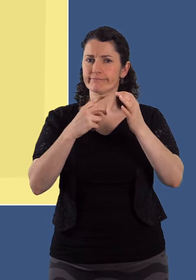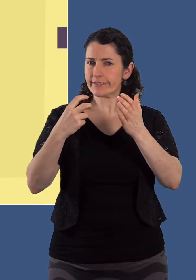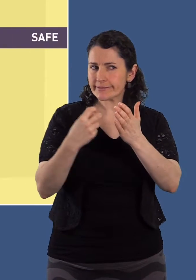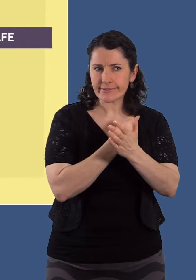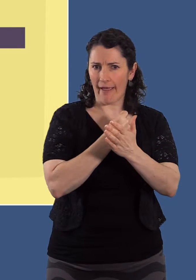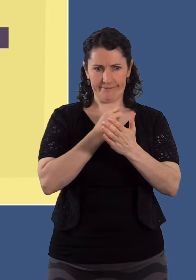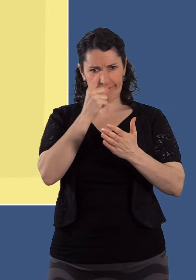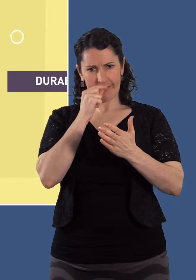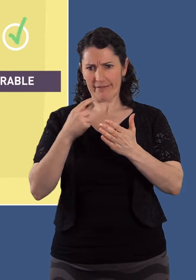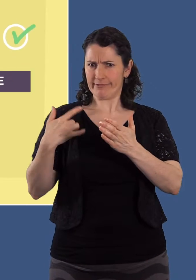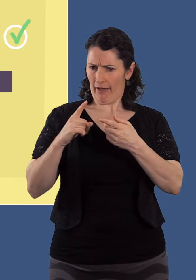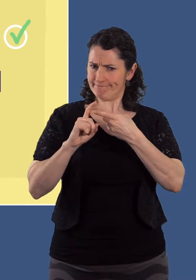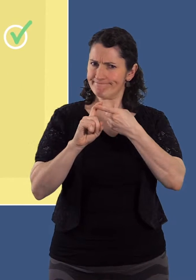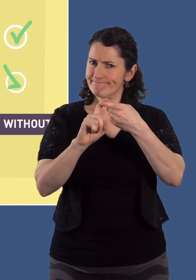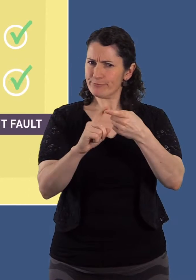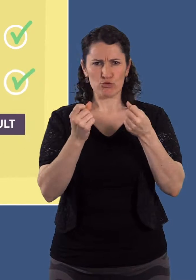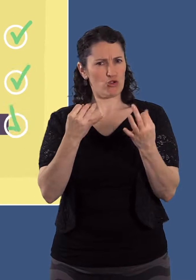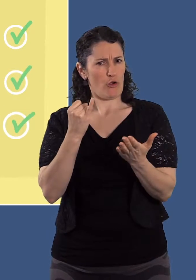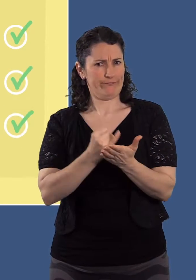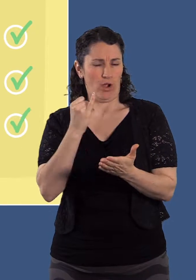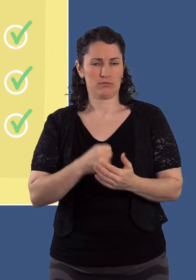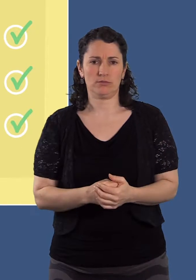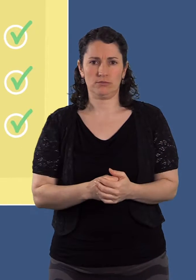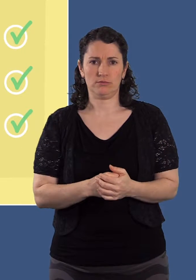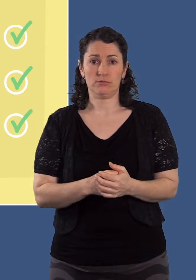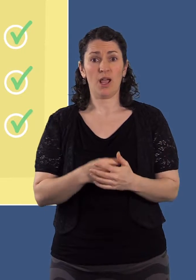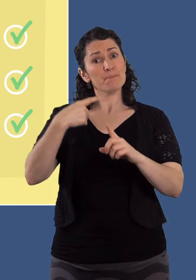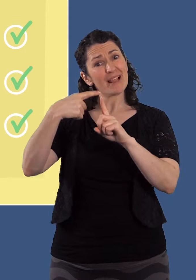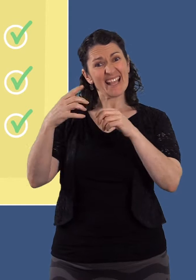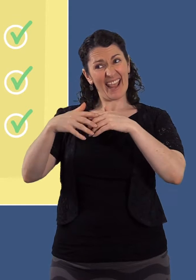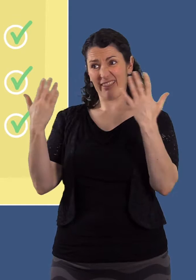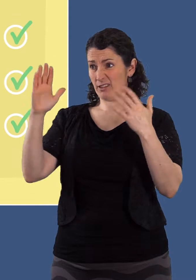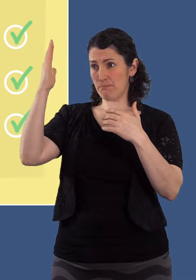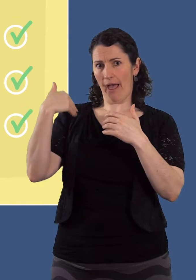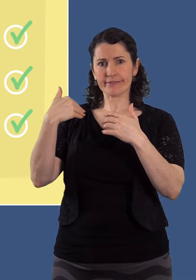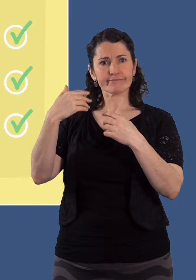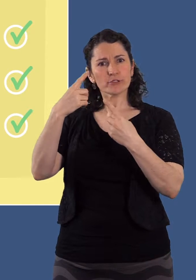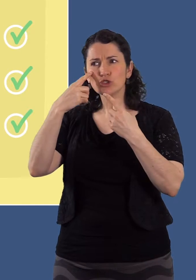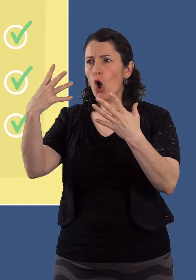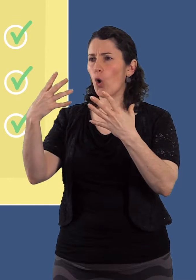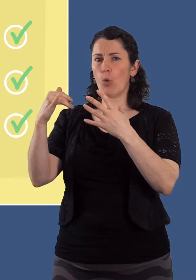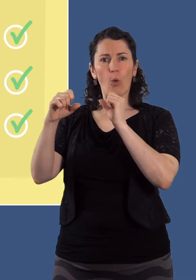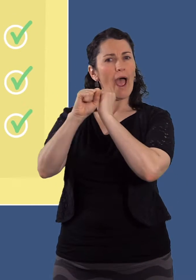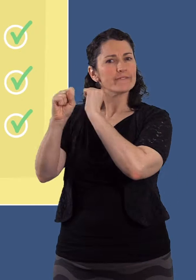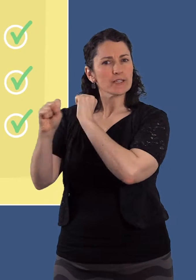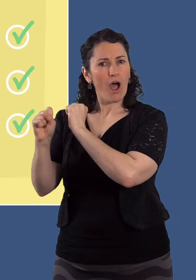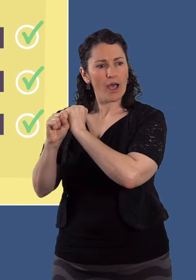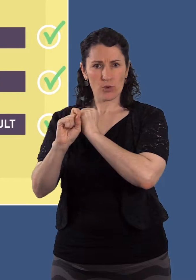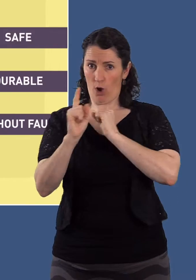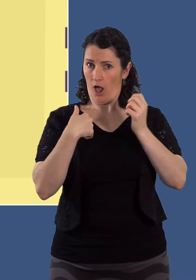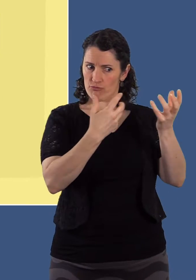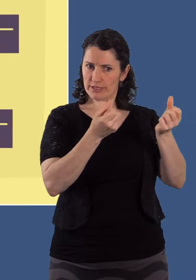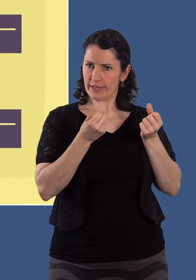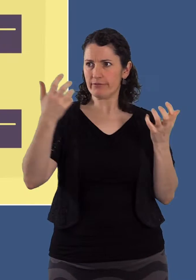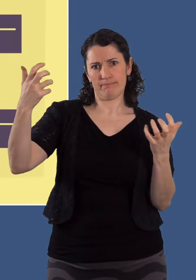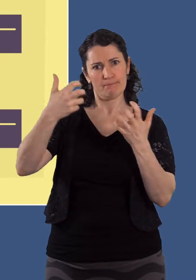that is, they are safe, durable and without fault. Products match their description or any sample or demonstration model.